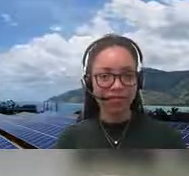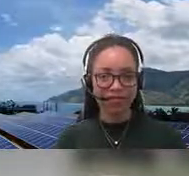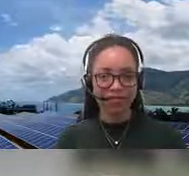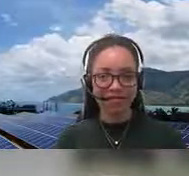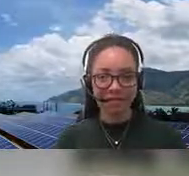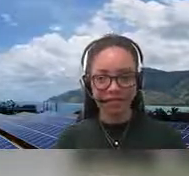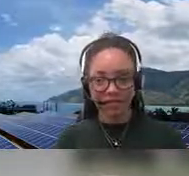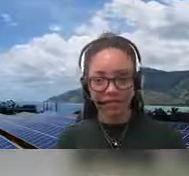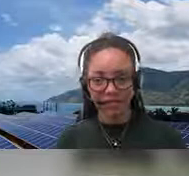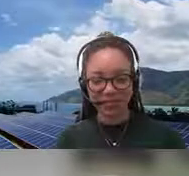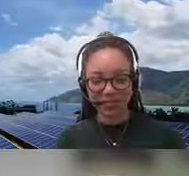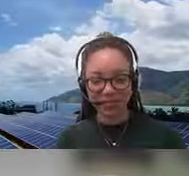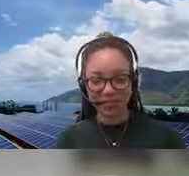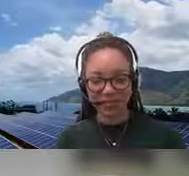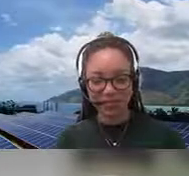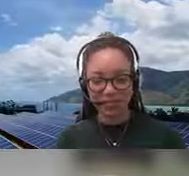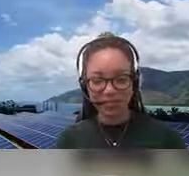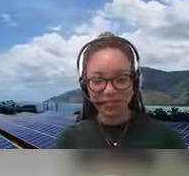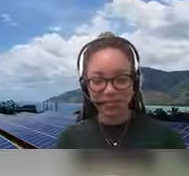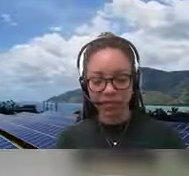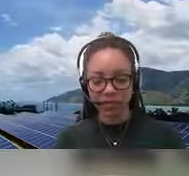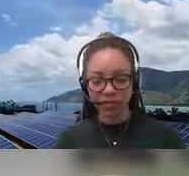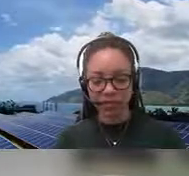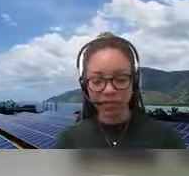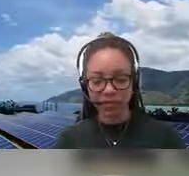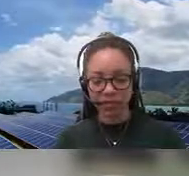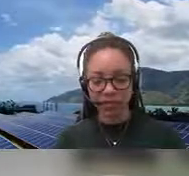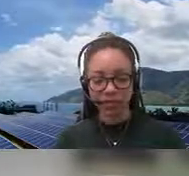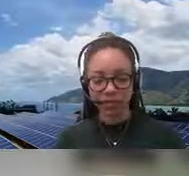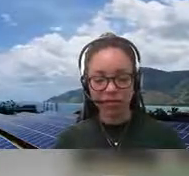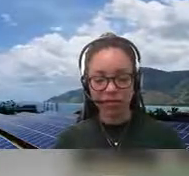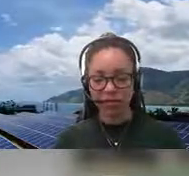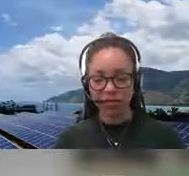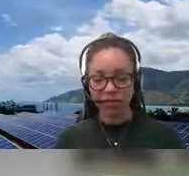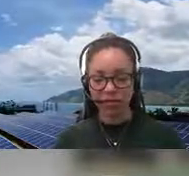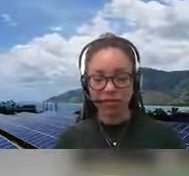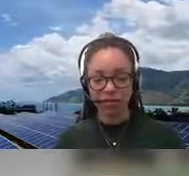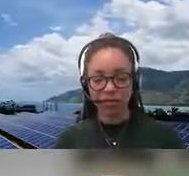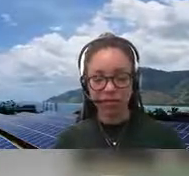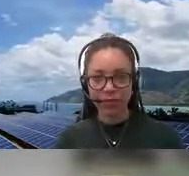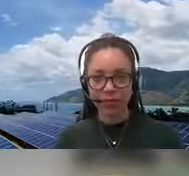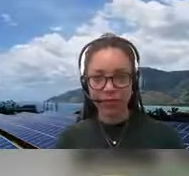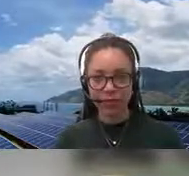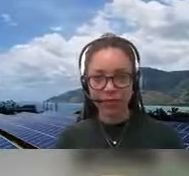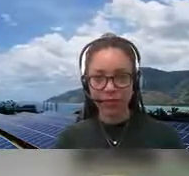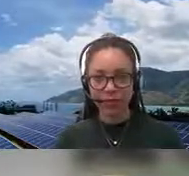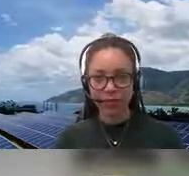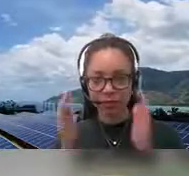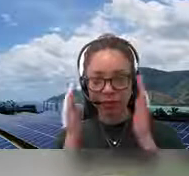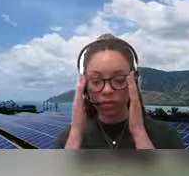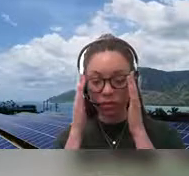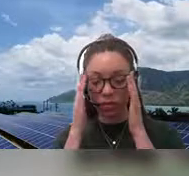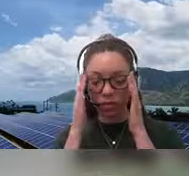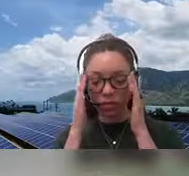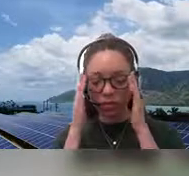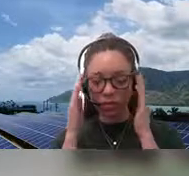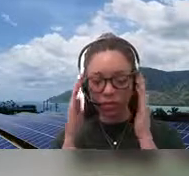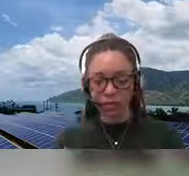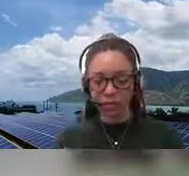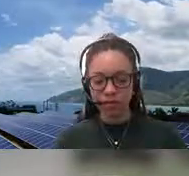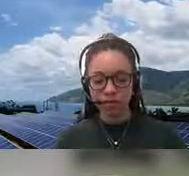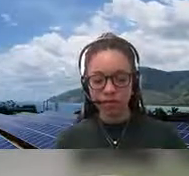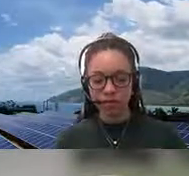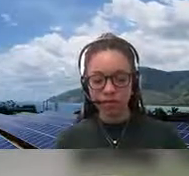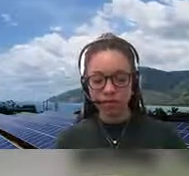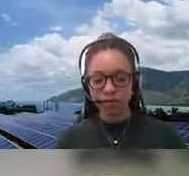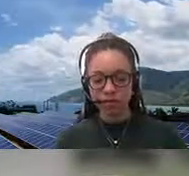it. And I think people are finding now that that's not the case. That's quite often you'll put, say, solar on a dairy and you won't get